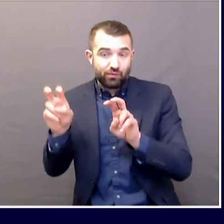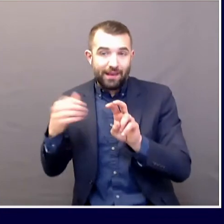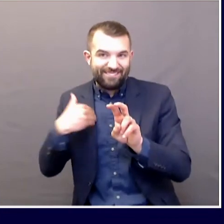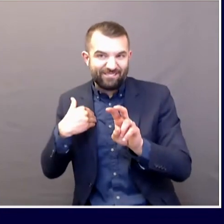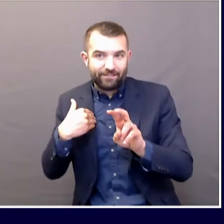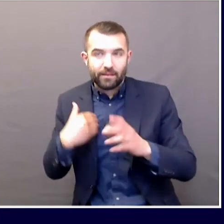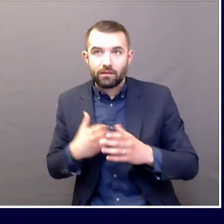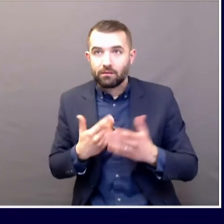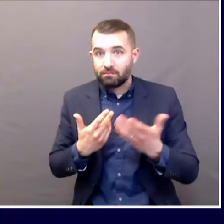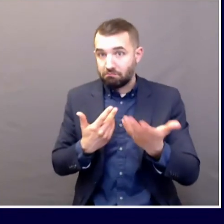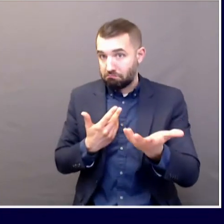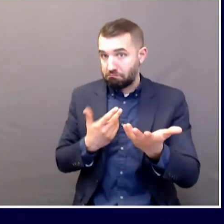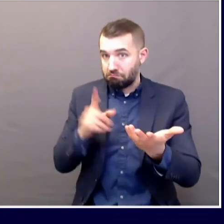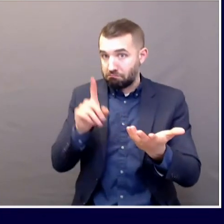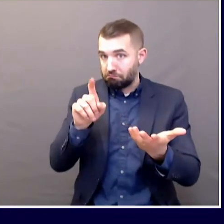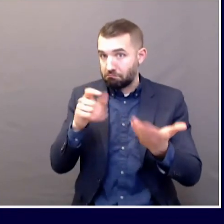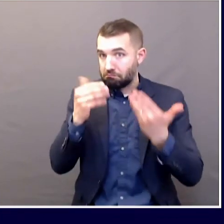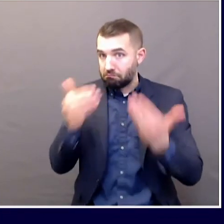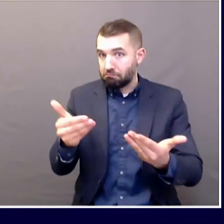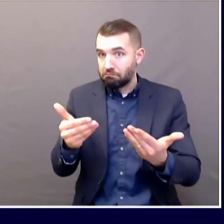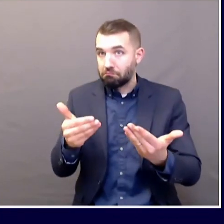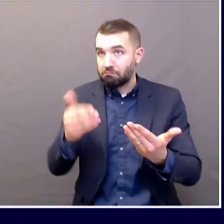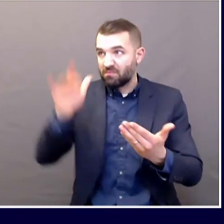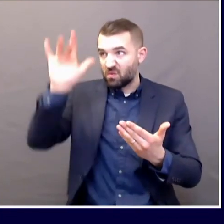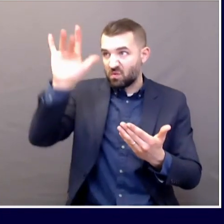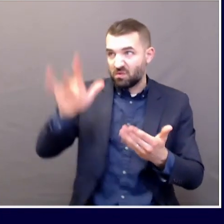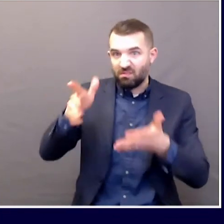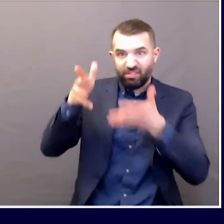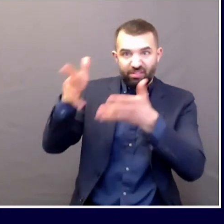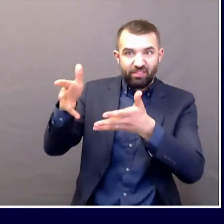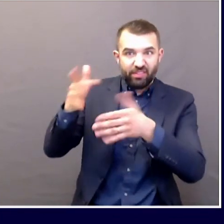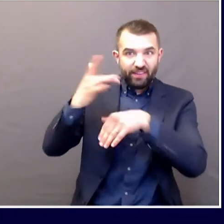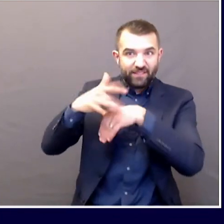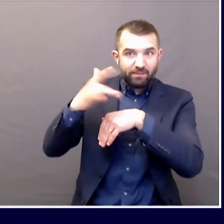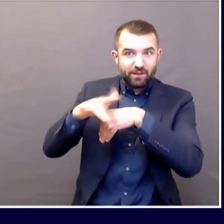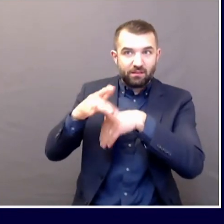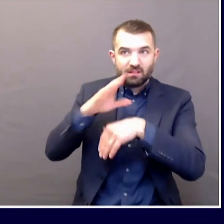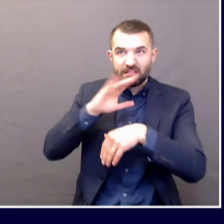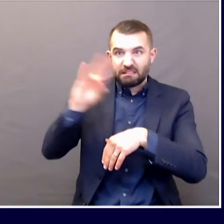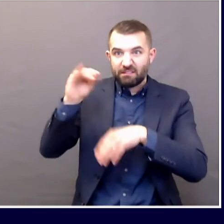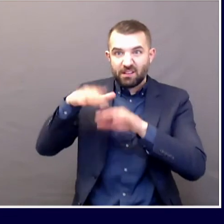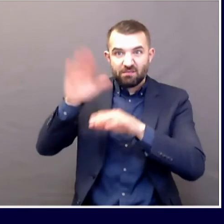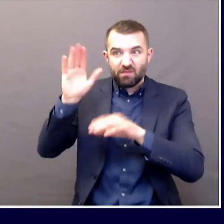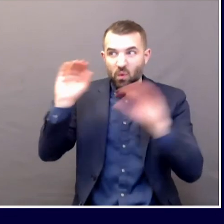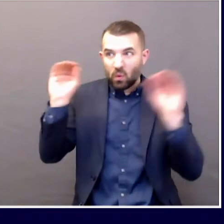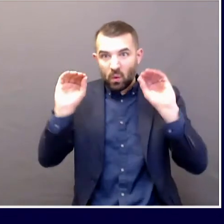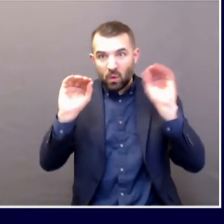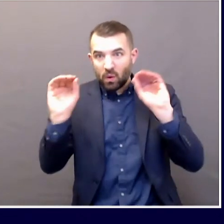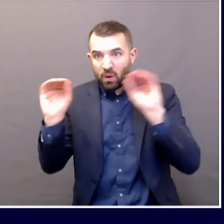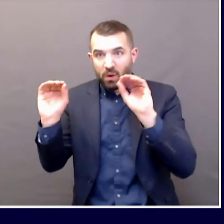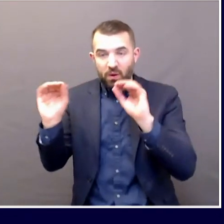possible for those people to have those slots? As these days go by, I think we're getting,